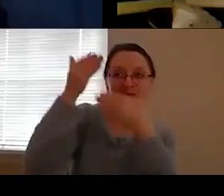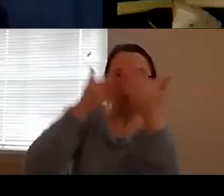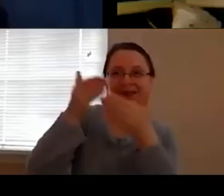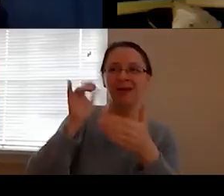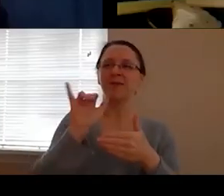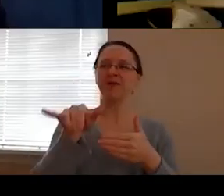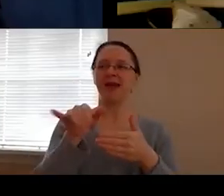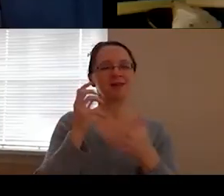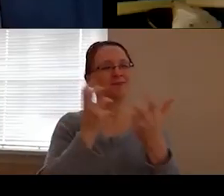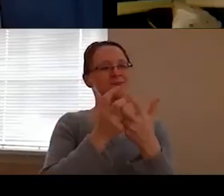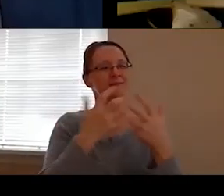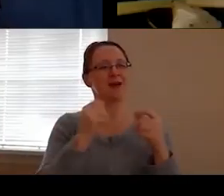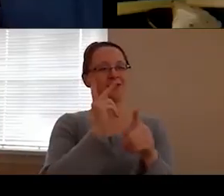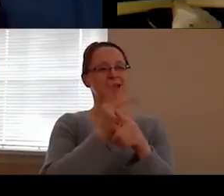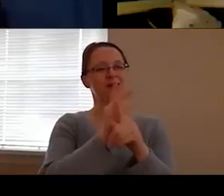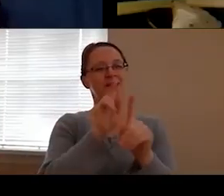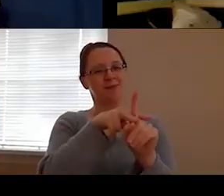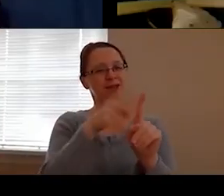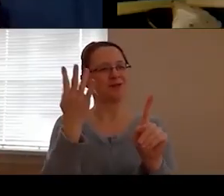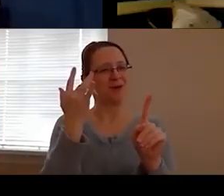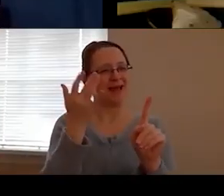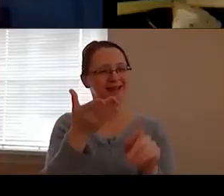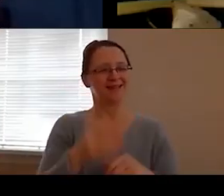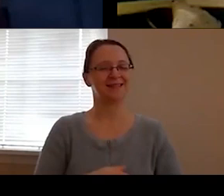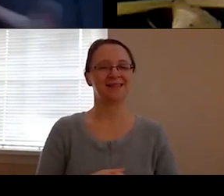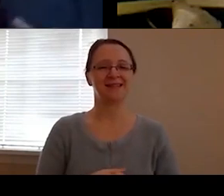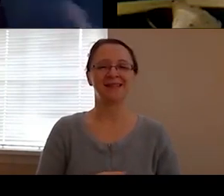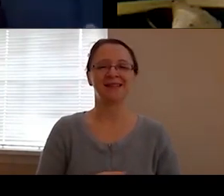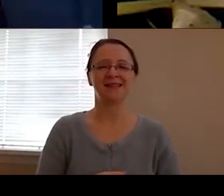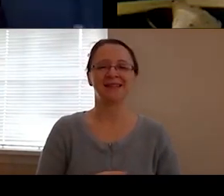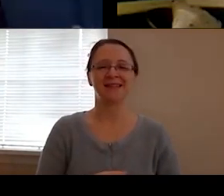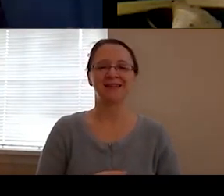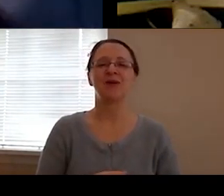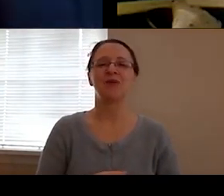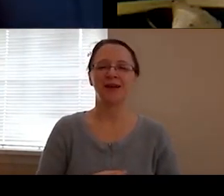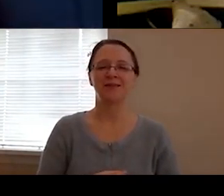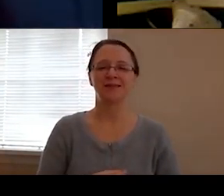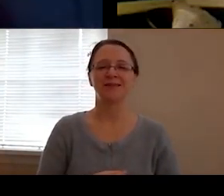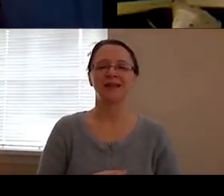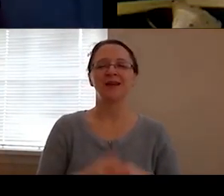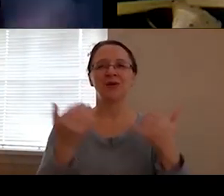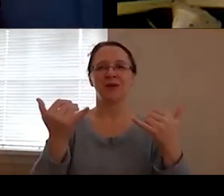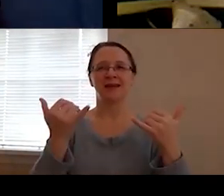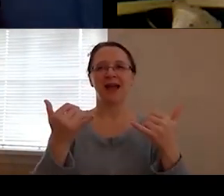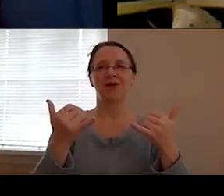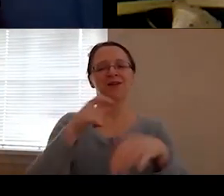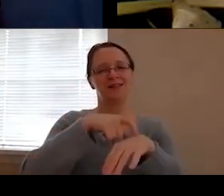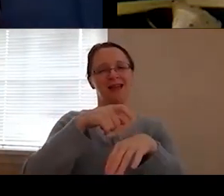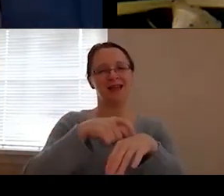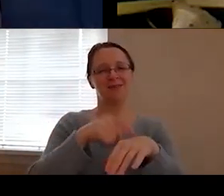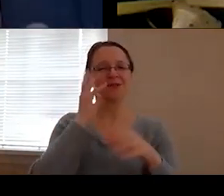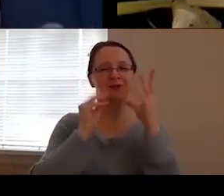for its application? I think, maybe like the time that we are in, and particularly with like